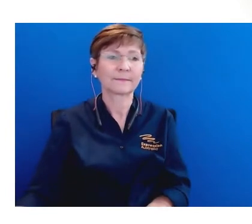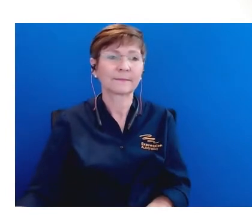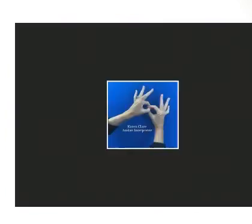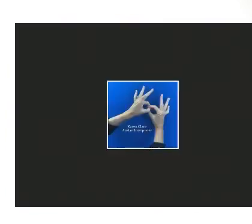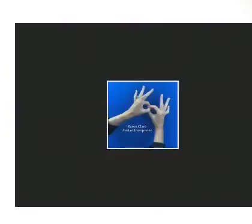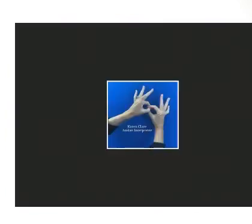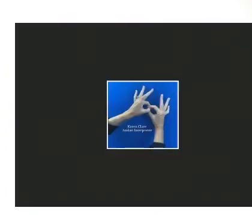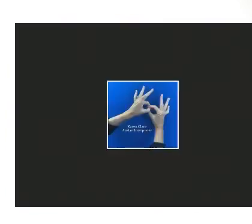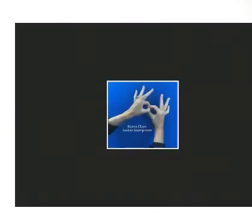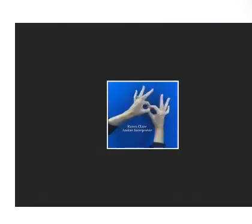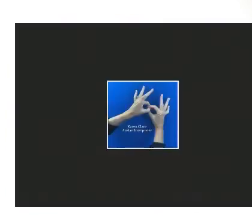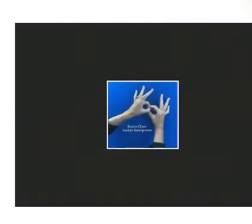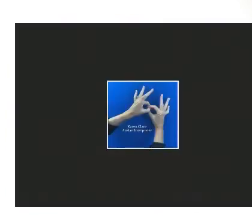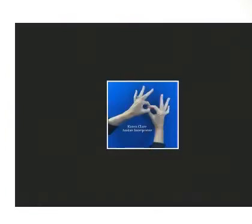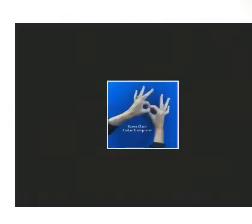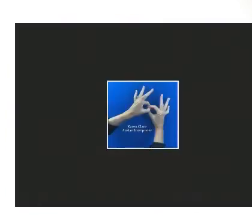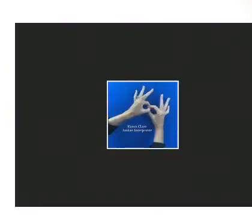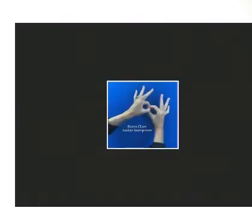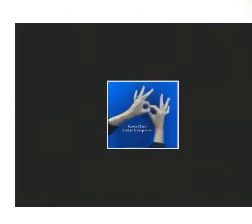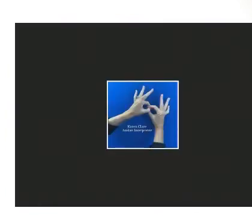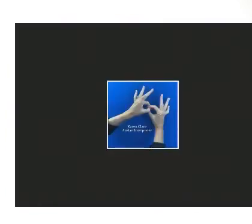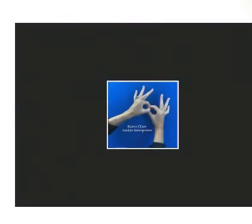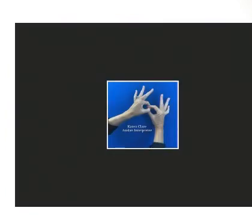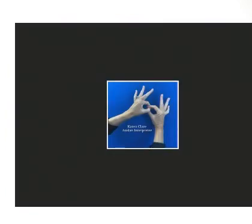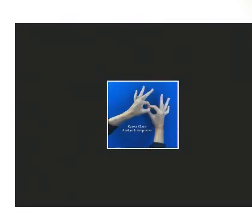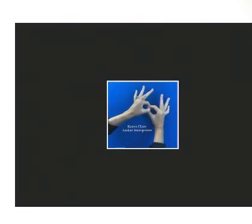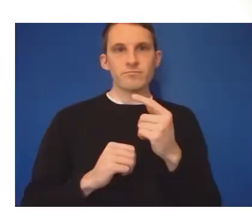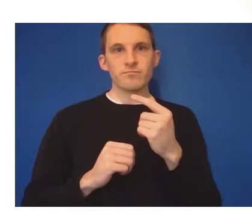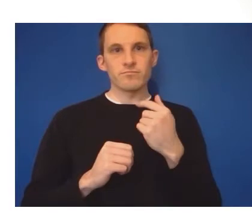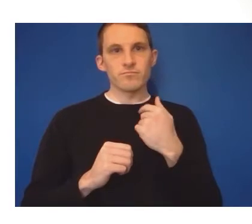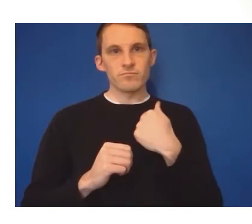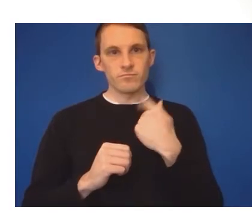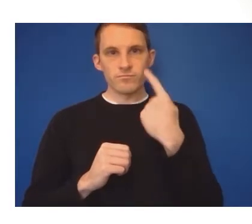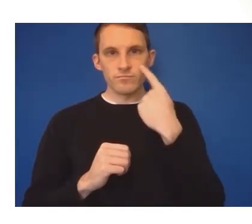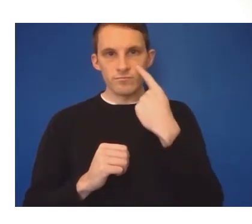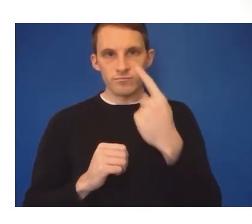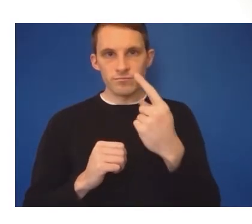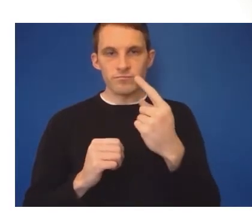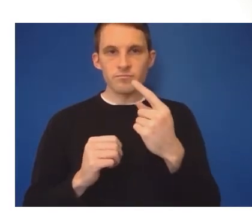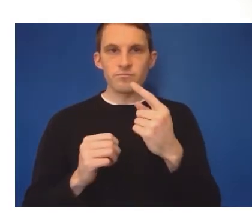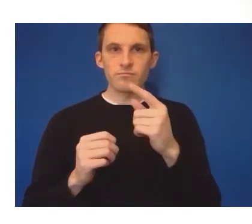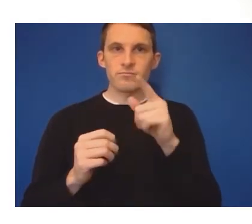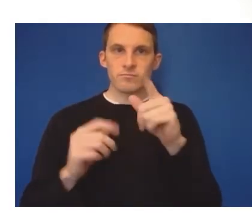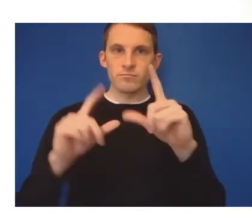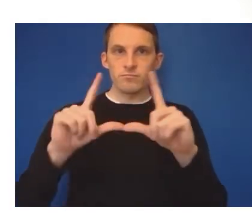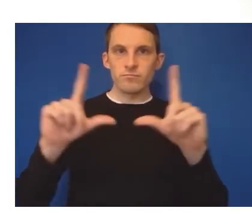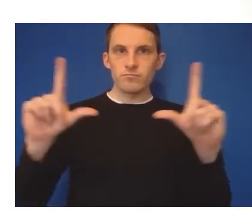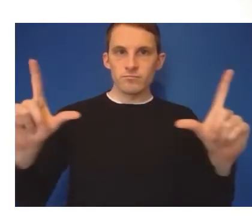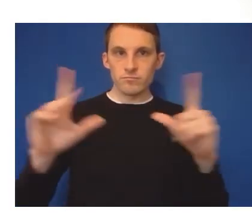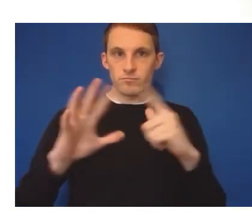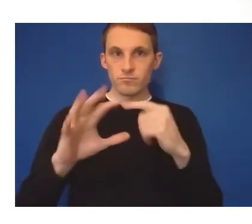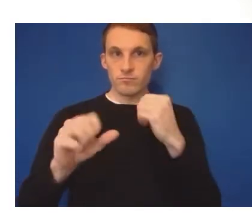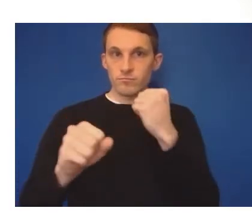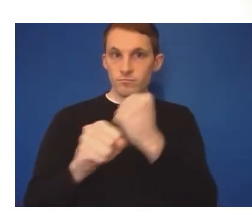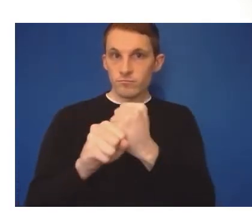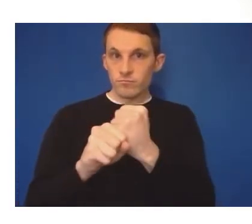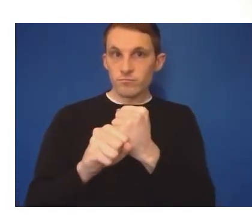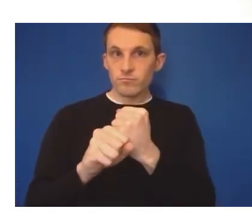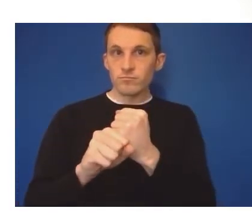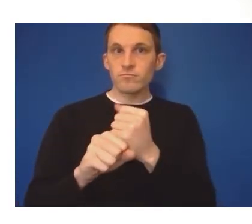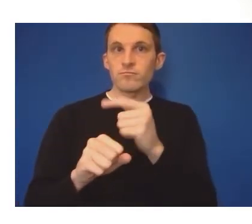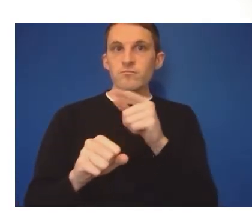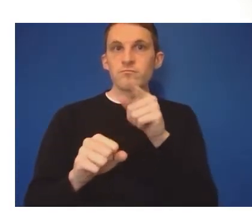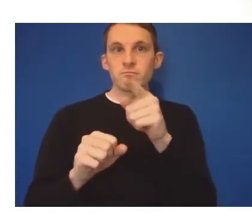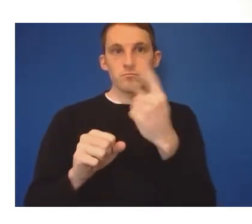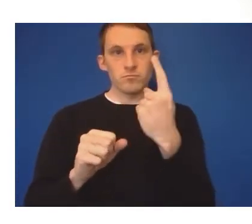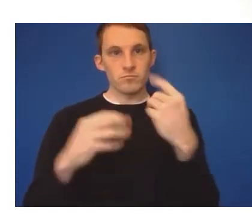Use of very small fonts and big or I've just got one little example in a screenshot of one